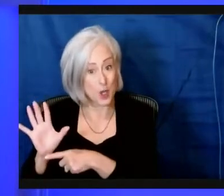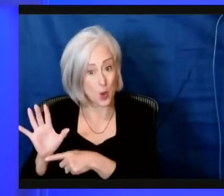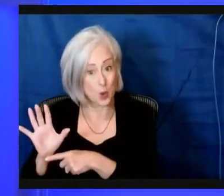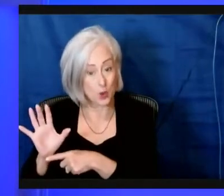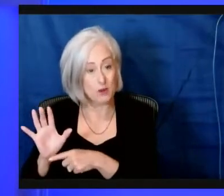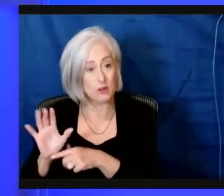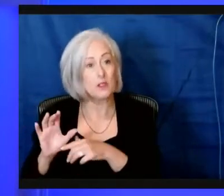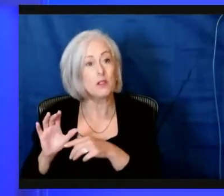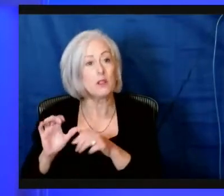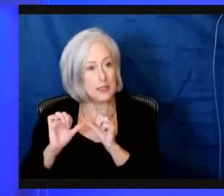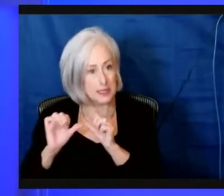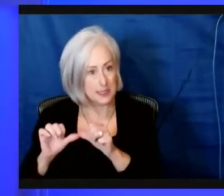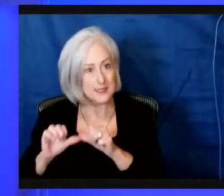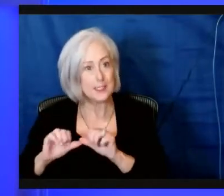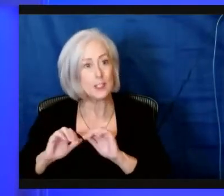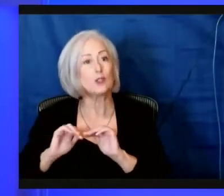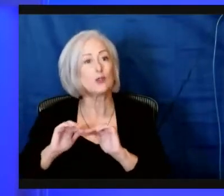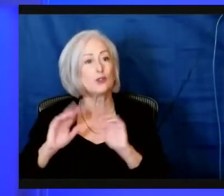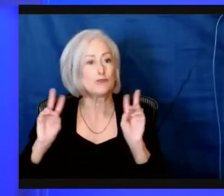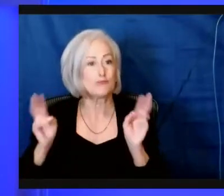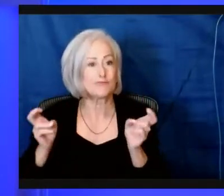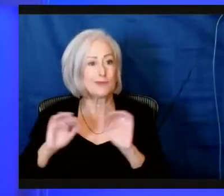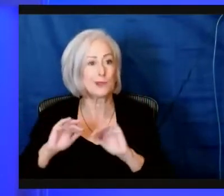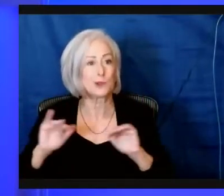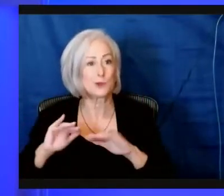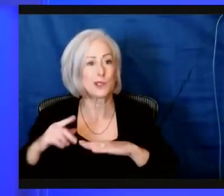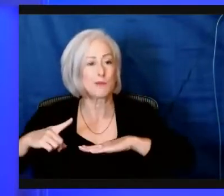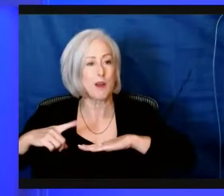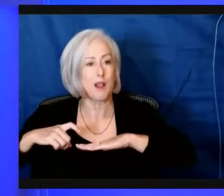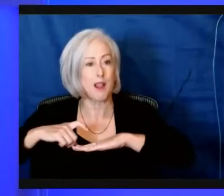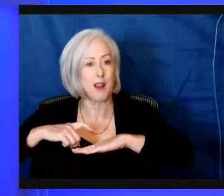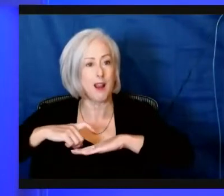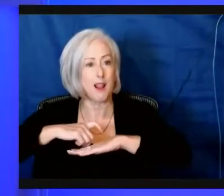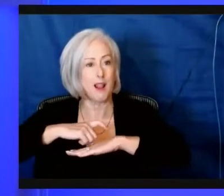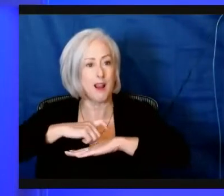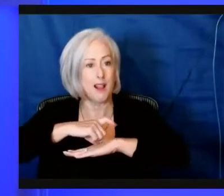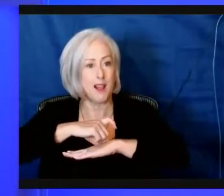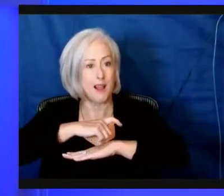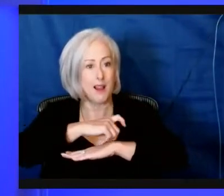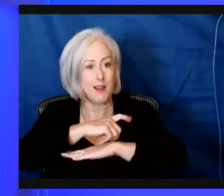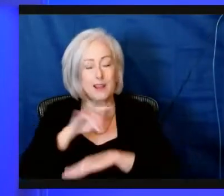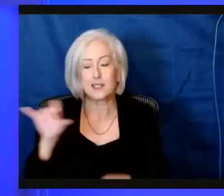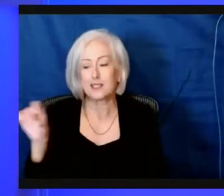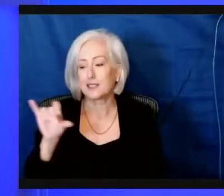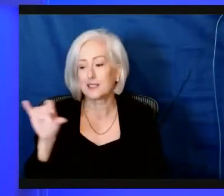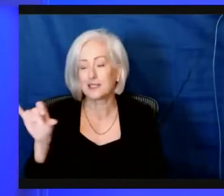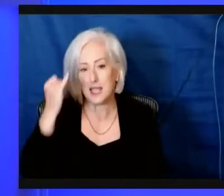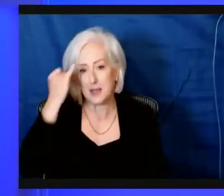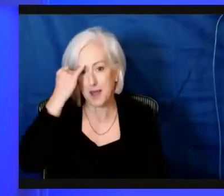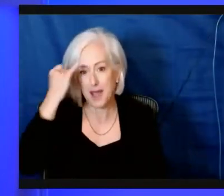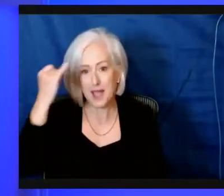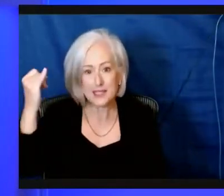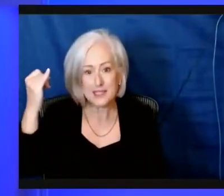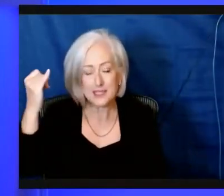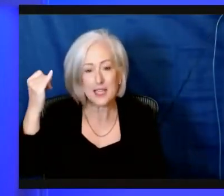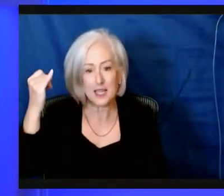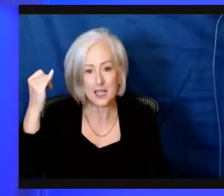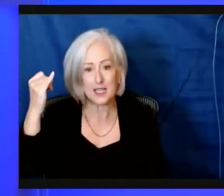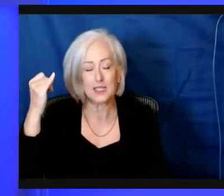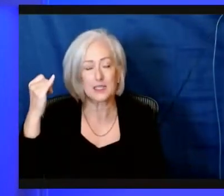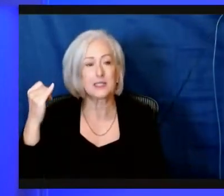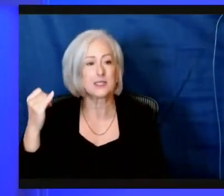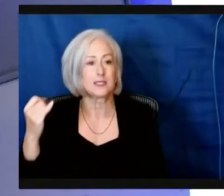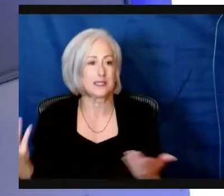surface is probably not. It's probably very similar to what happens on ground. We just don't know